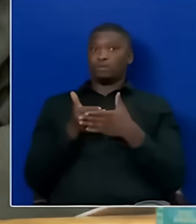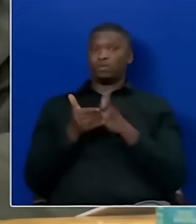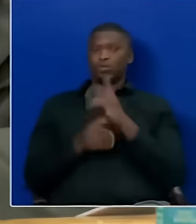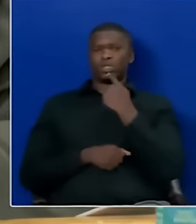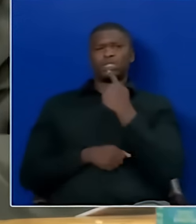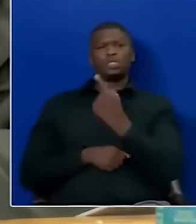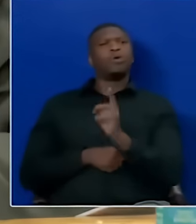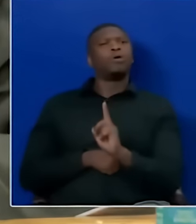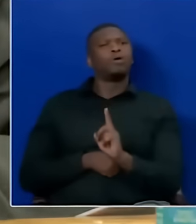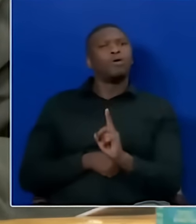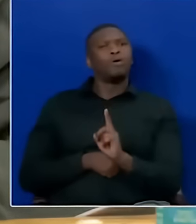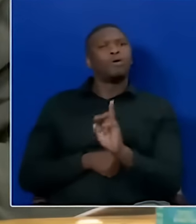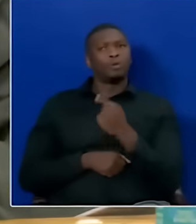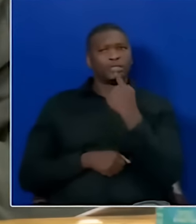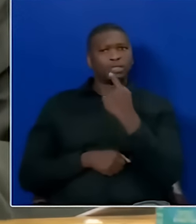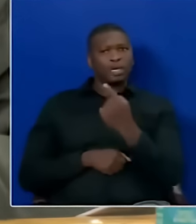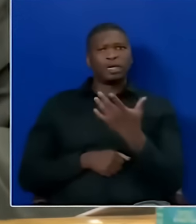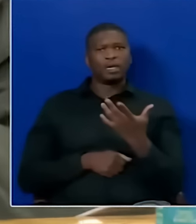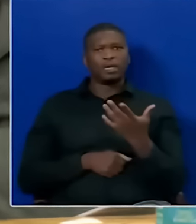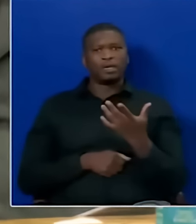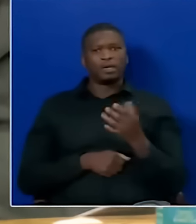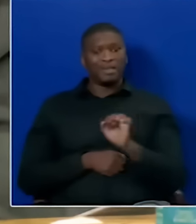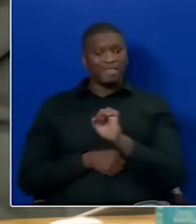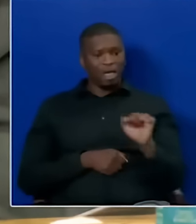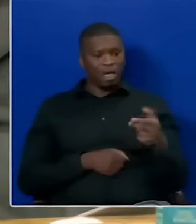that none of the weapons seized